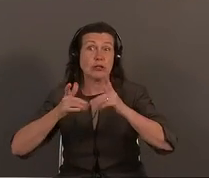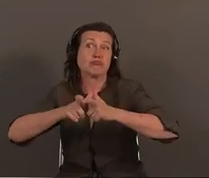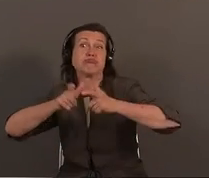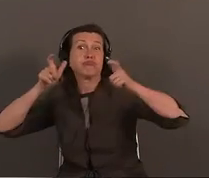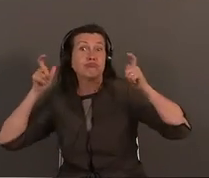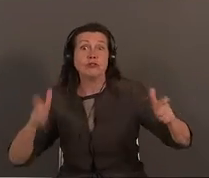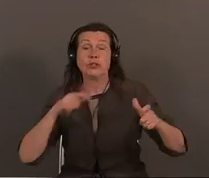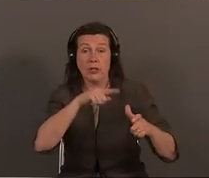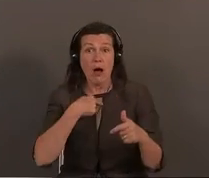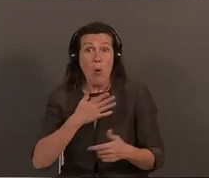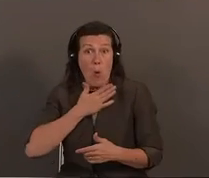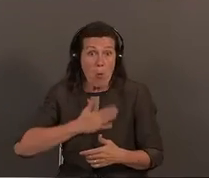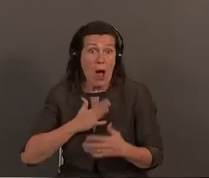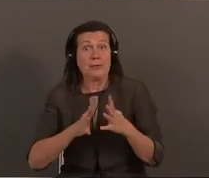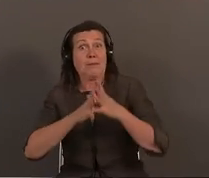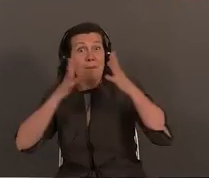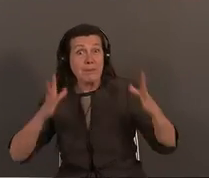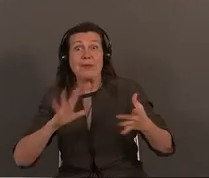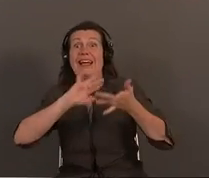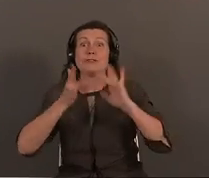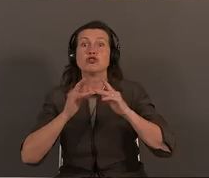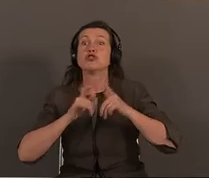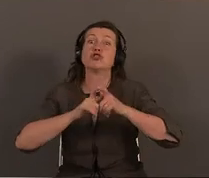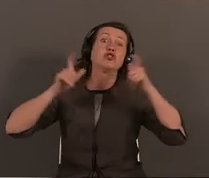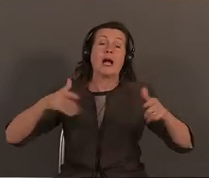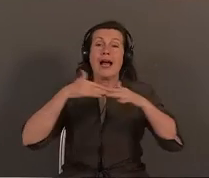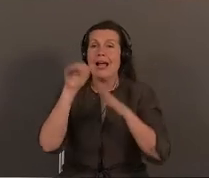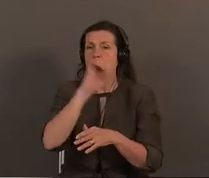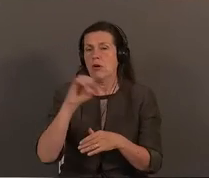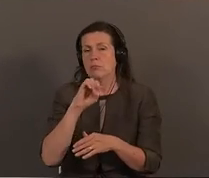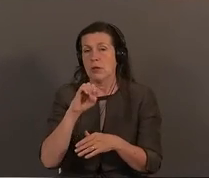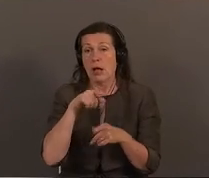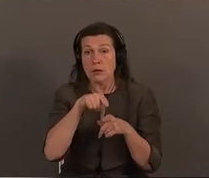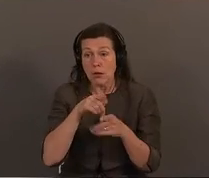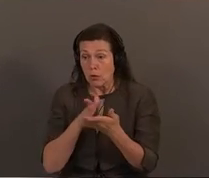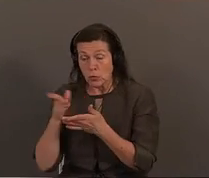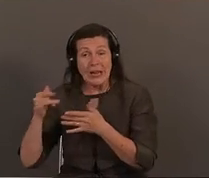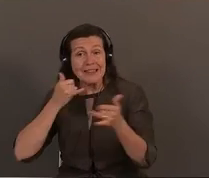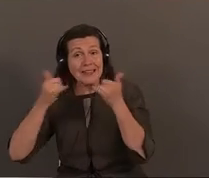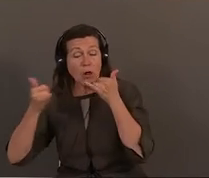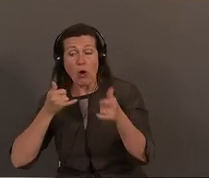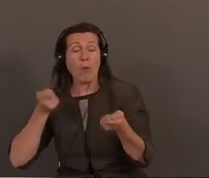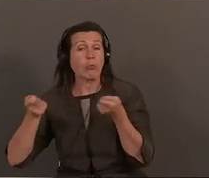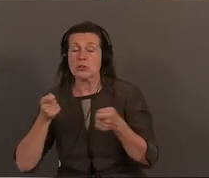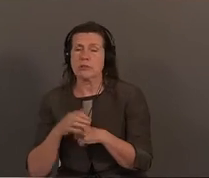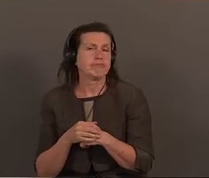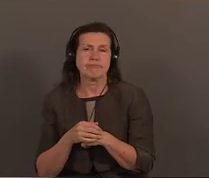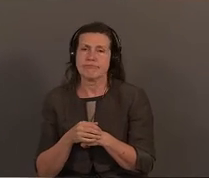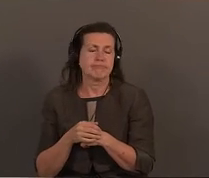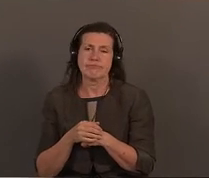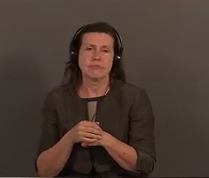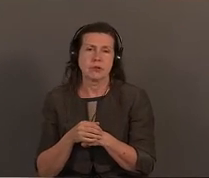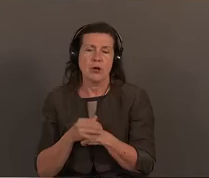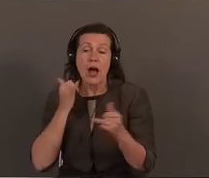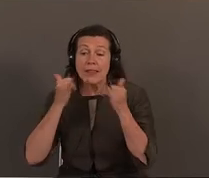hope to have internet giants in Europe, let's say they won't be telecom operator, they won't be telecom manufacturer. So